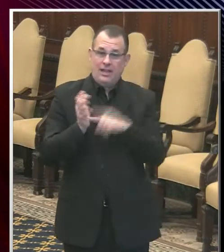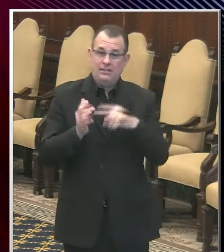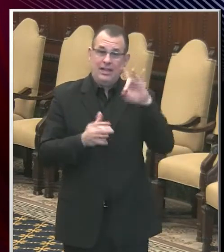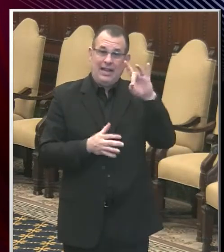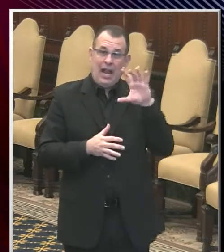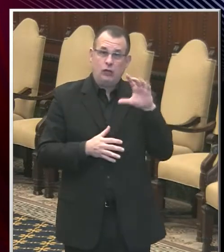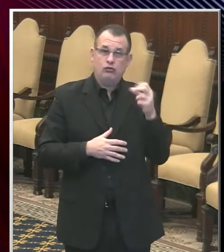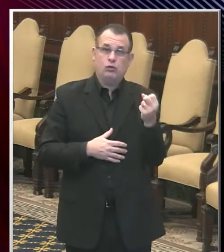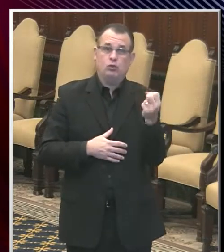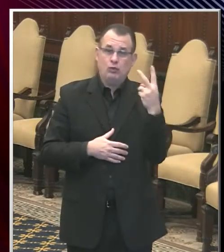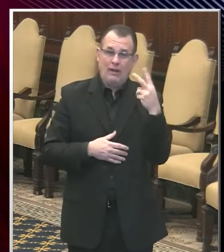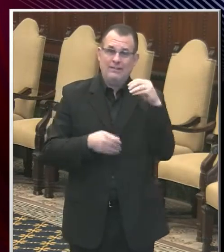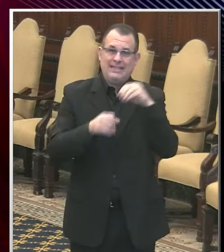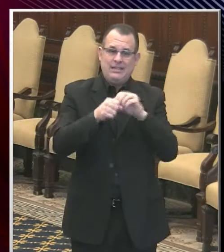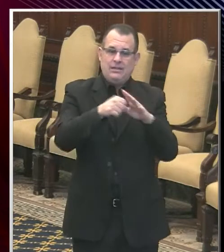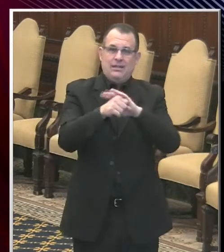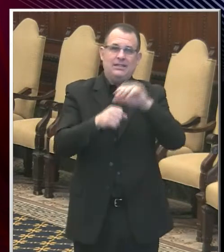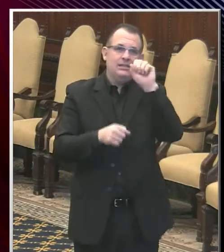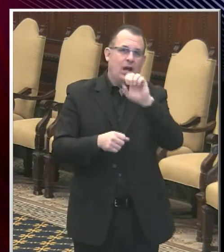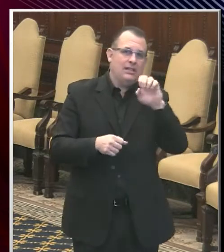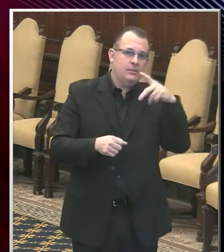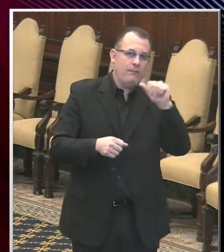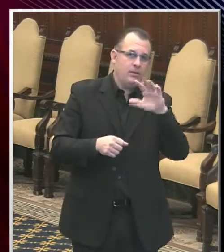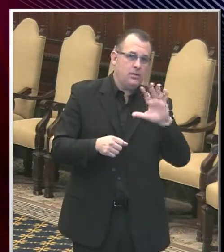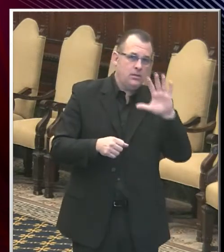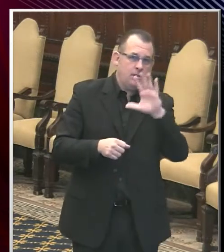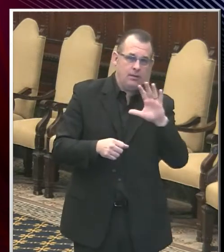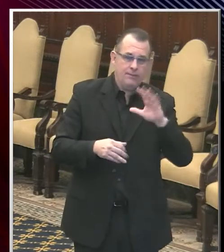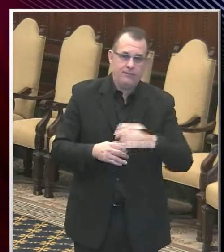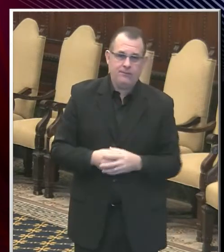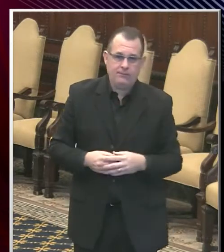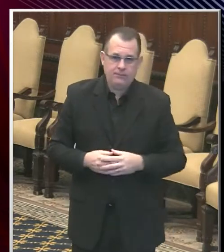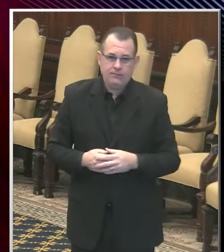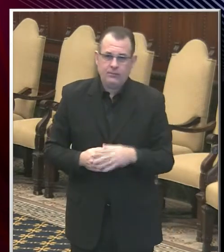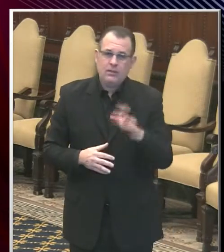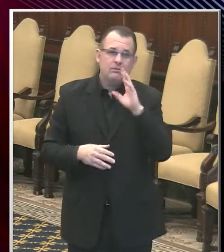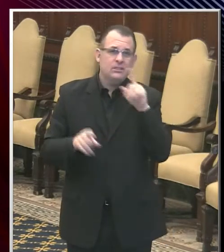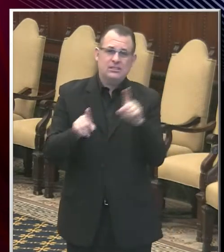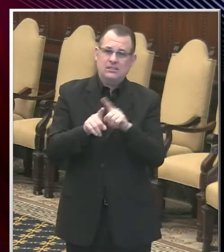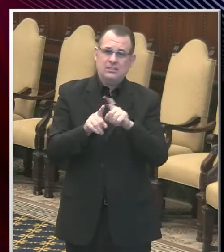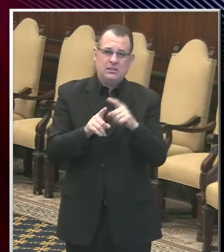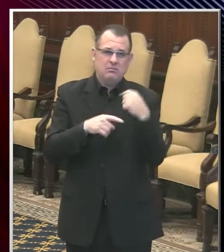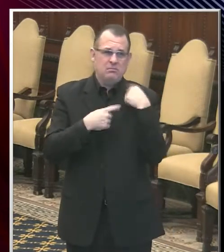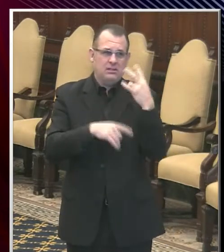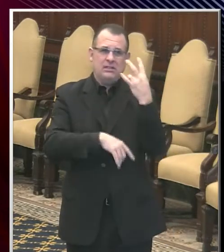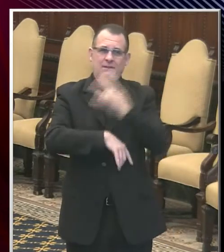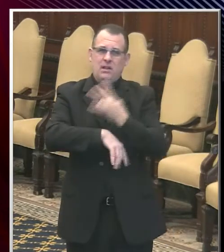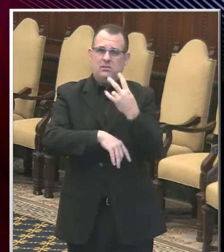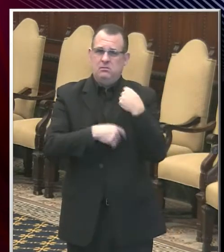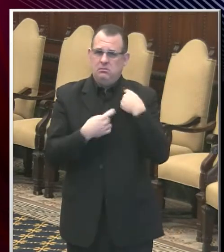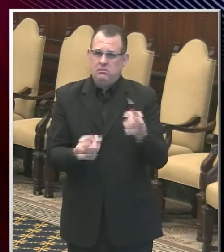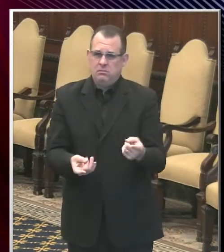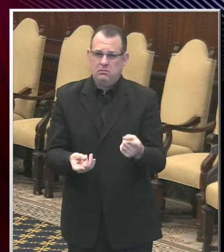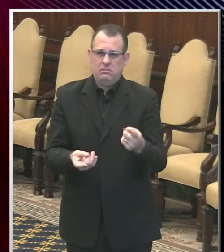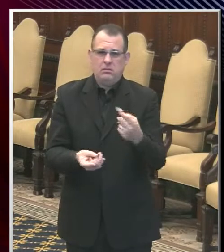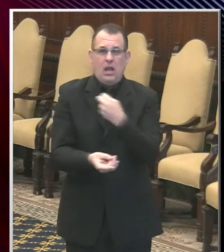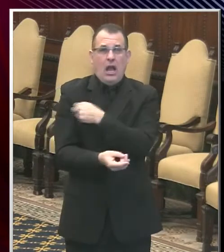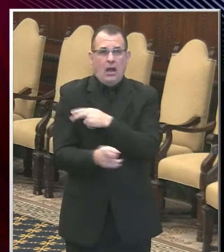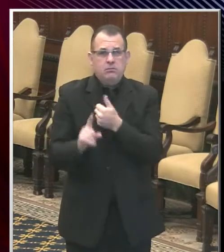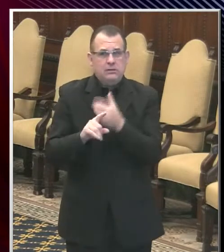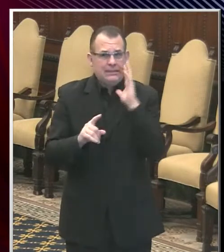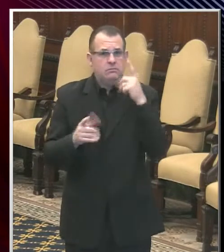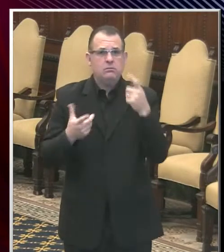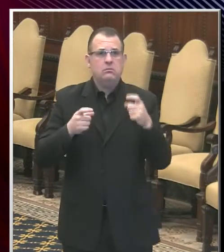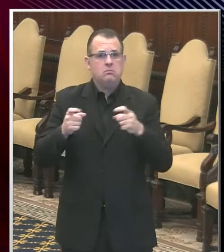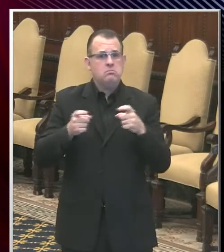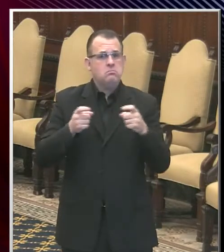Southeast Pennsylvania region. And those numbers are very similar to where we've been about the last 7 days. The hospitals are able to manage that. They are busy, but they